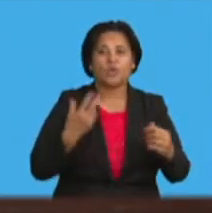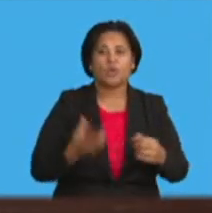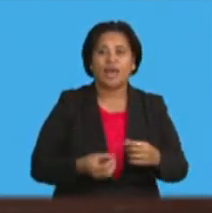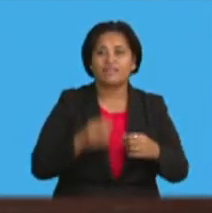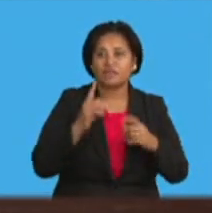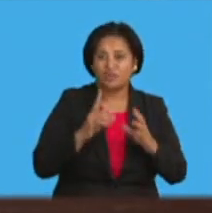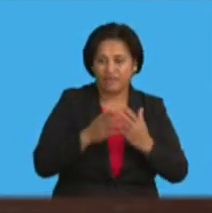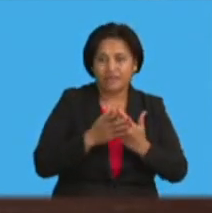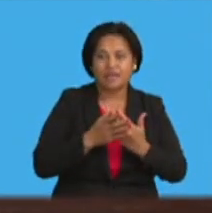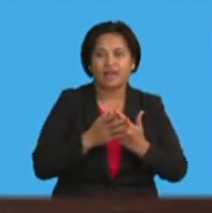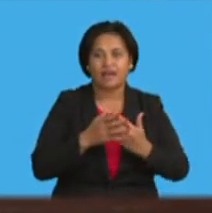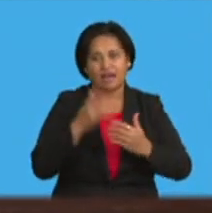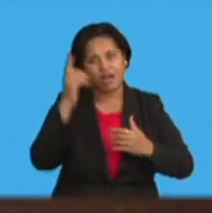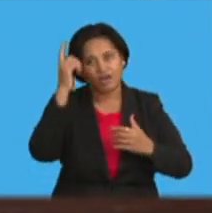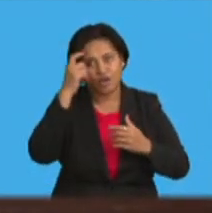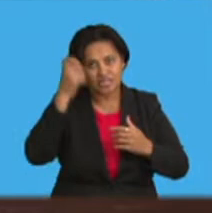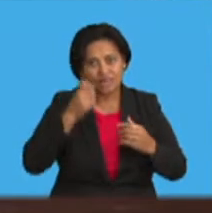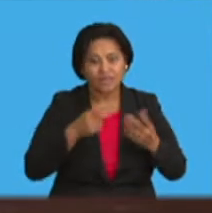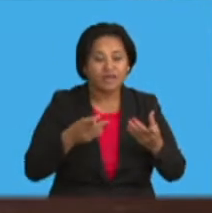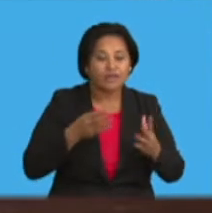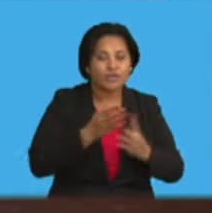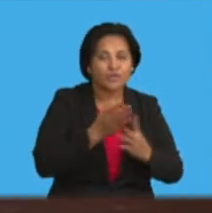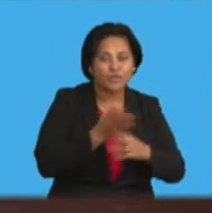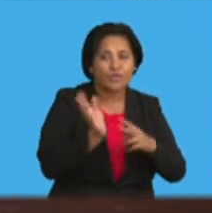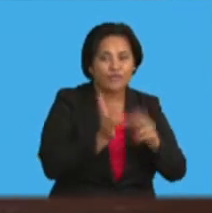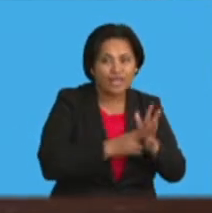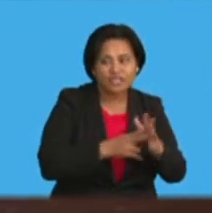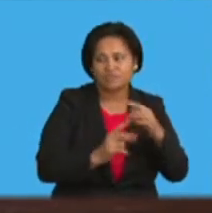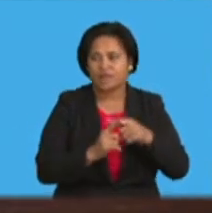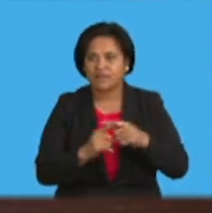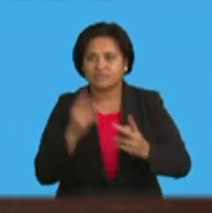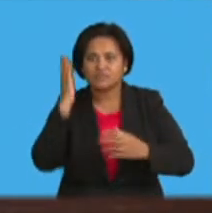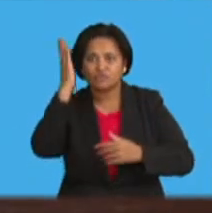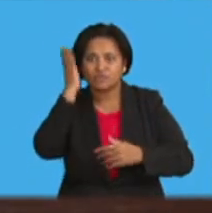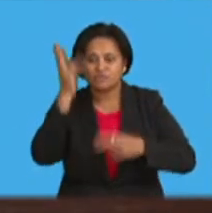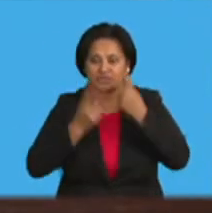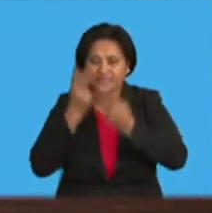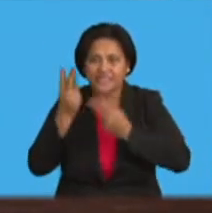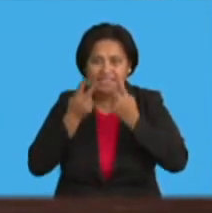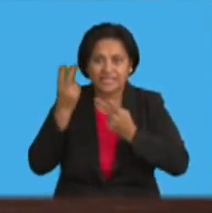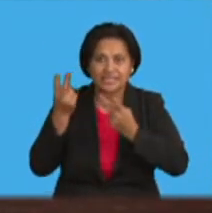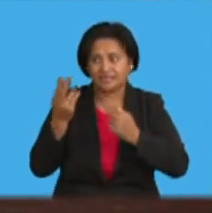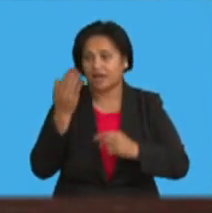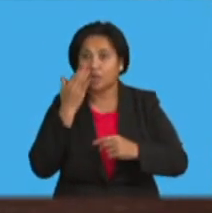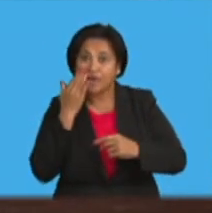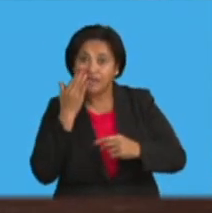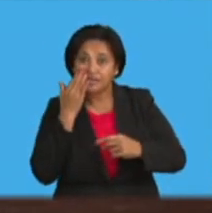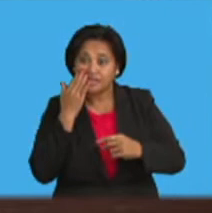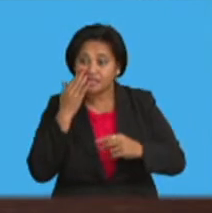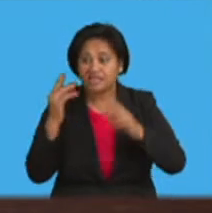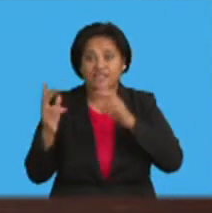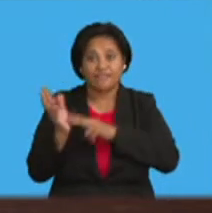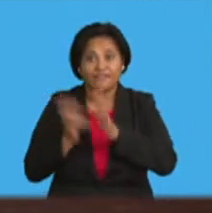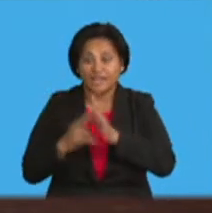concept, implementation through village and school visitations, awareness in Tikina meetings, victim